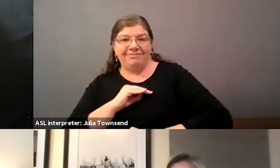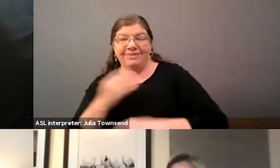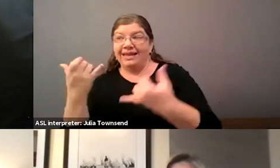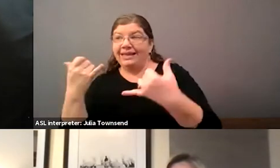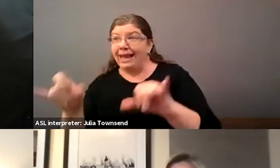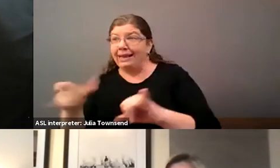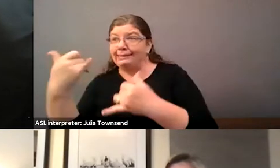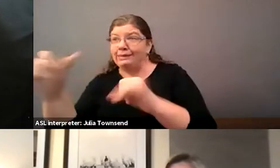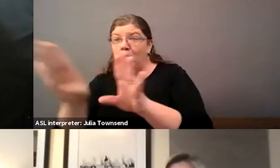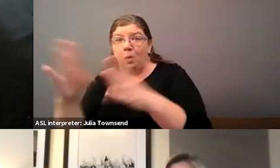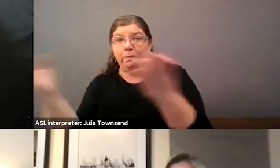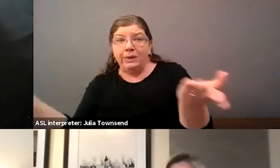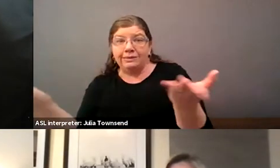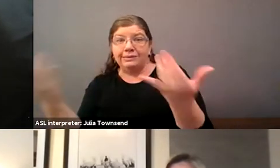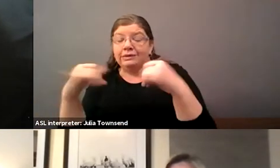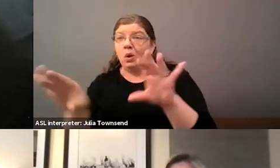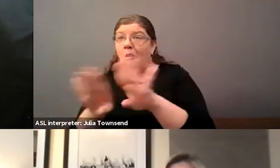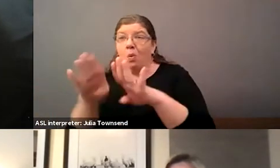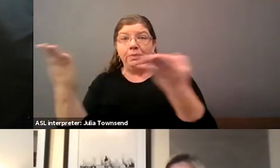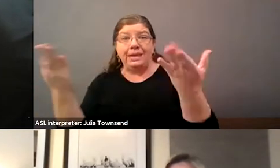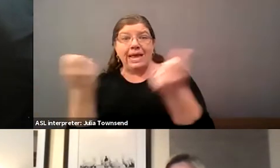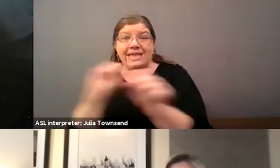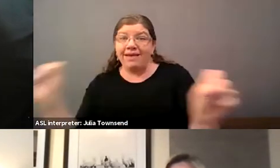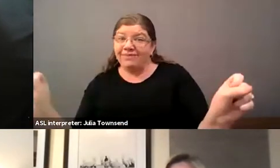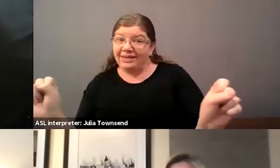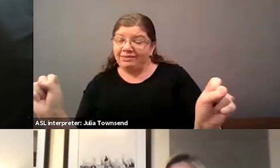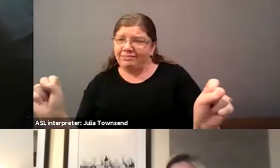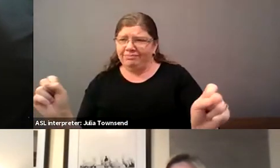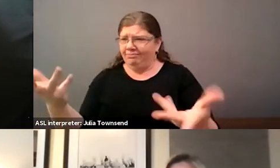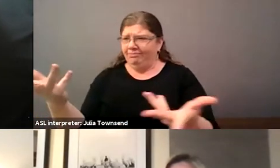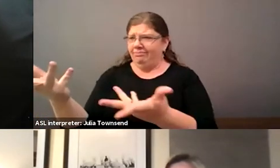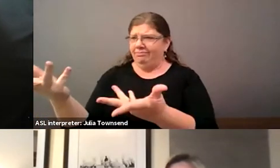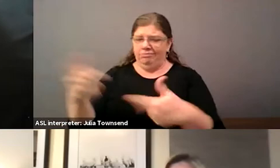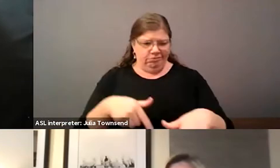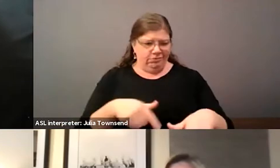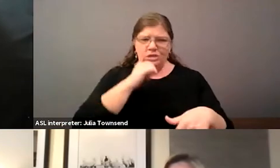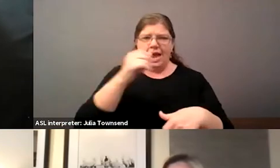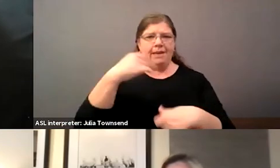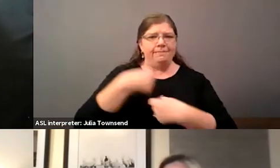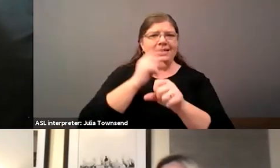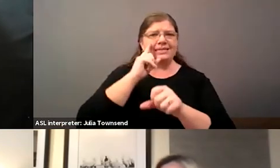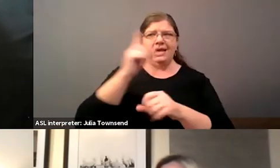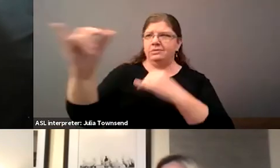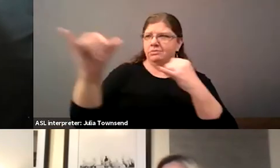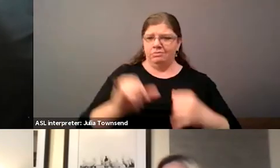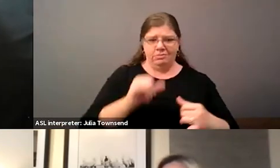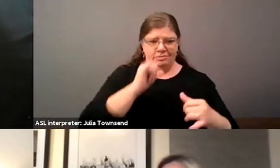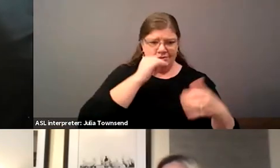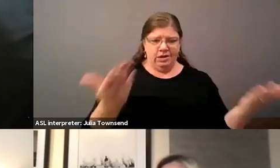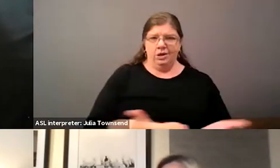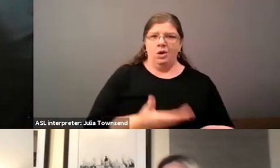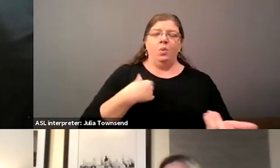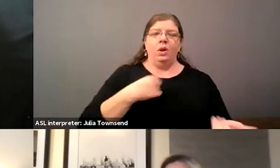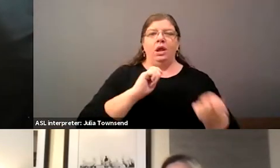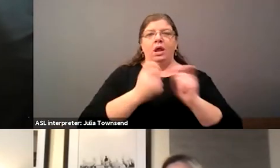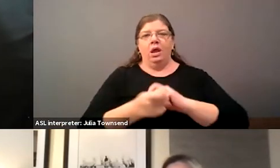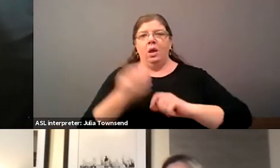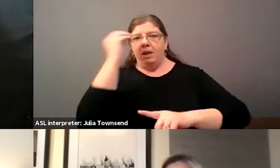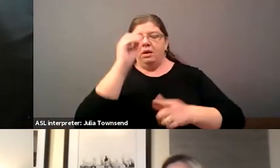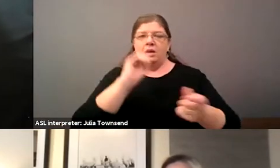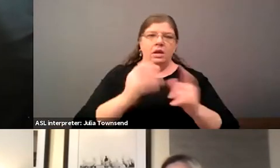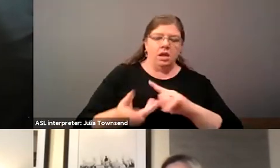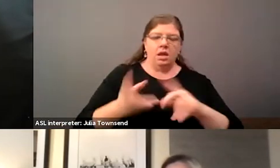remain open and they remain open safely it makes absolutely no sense the number of times we have changed our position as a district and